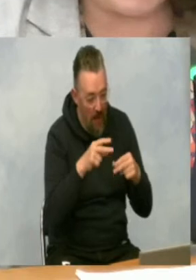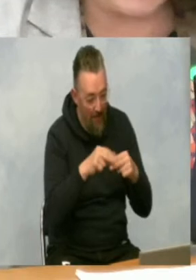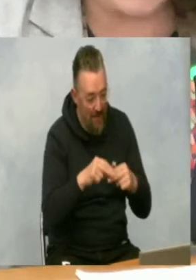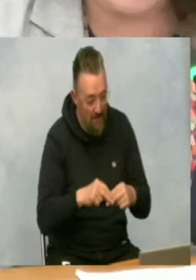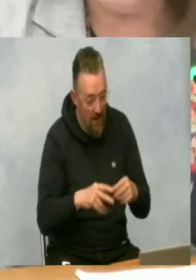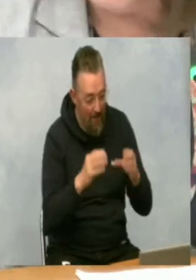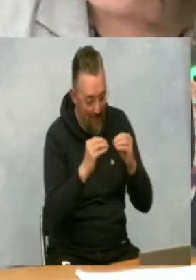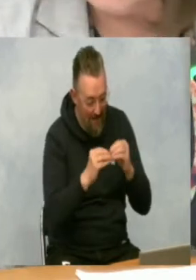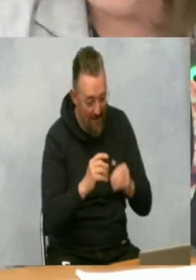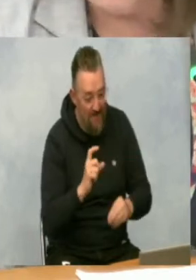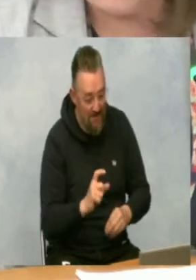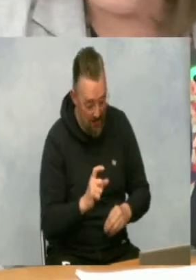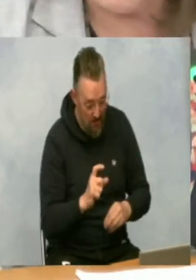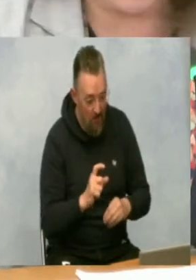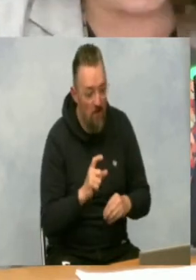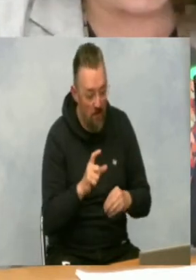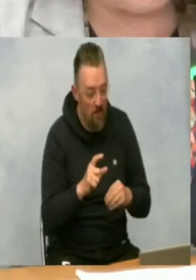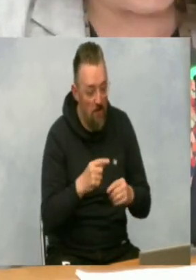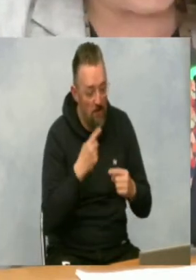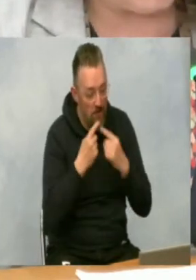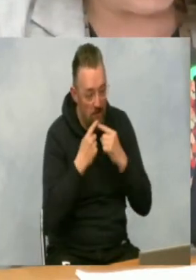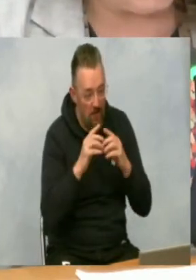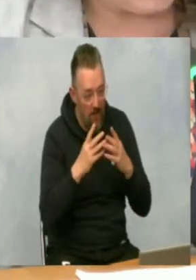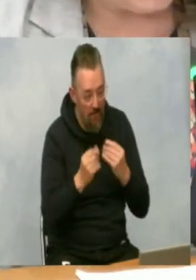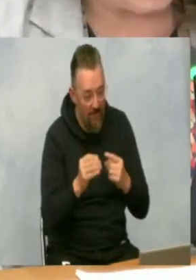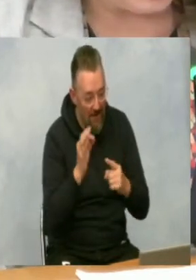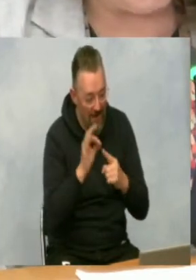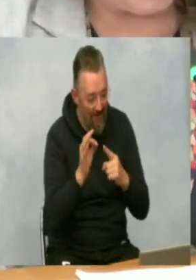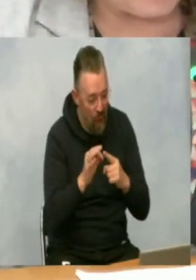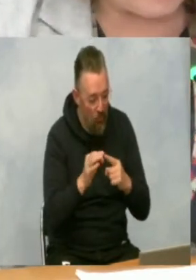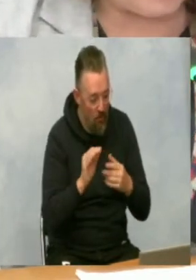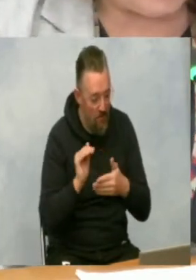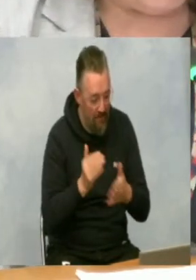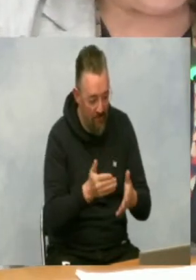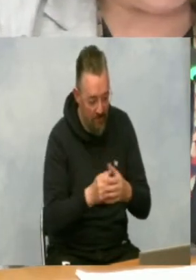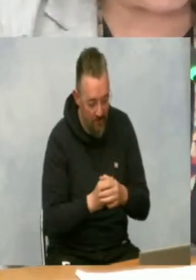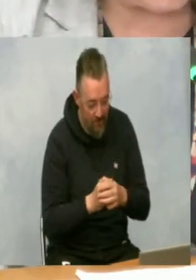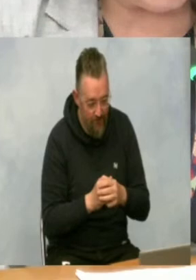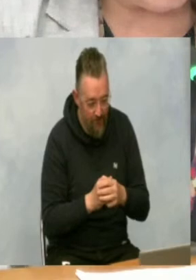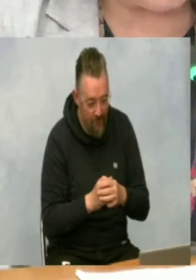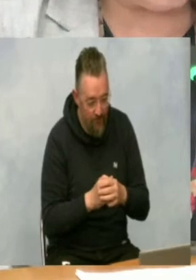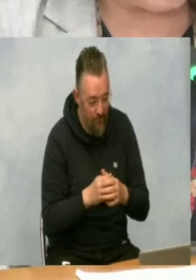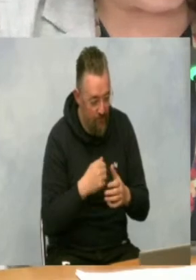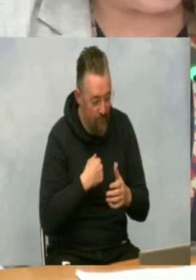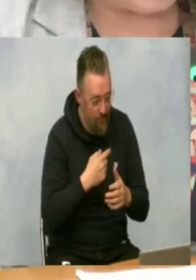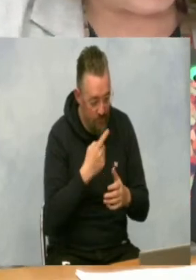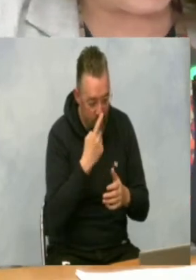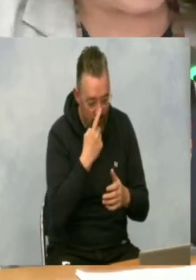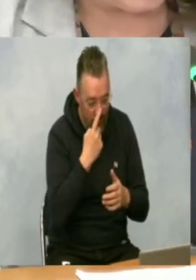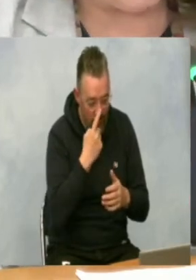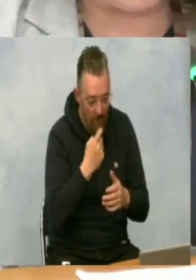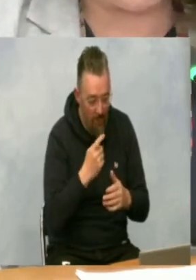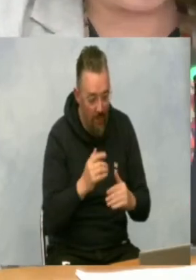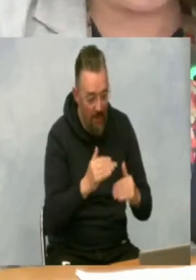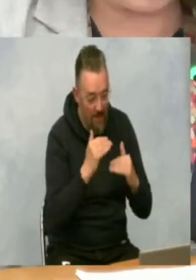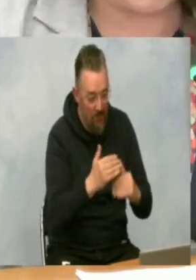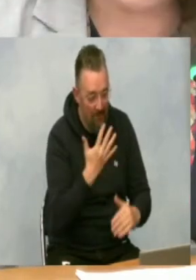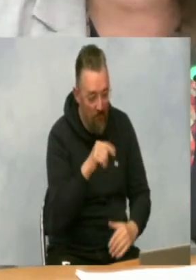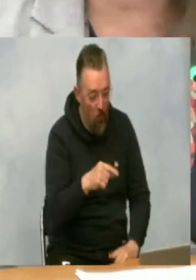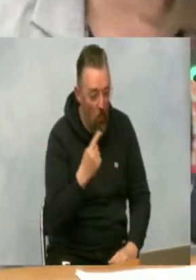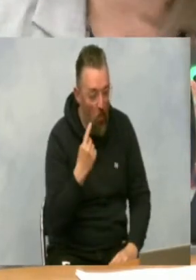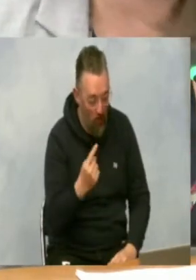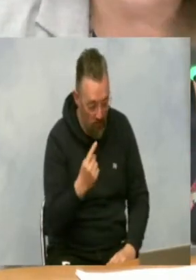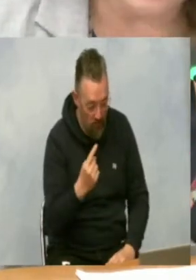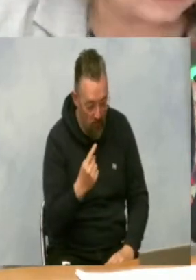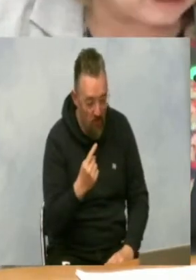B and C, which detail the individual services within the resource. If I could take you to section 5.1 of the